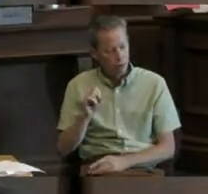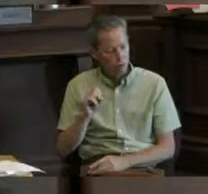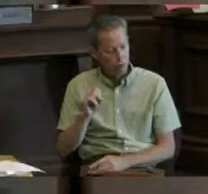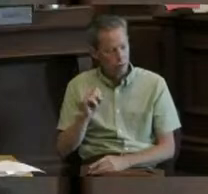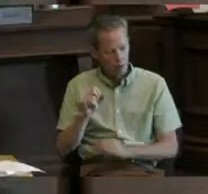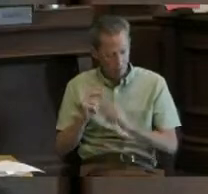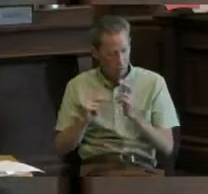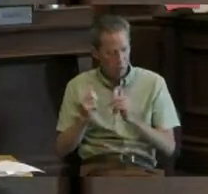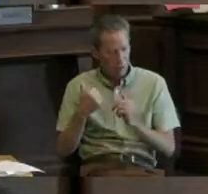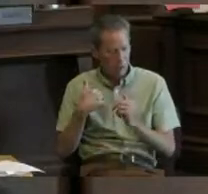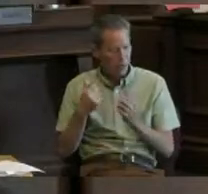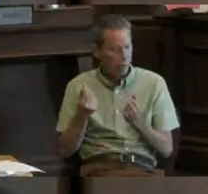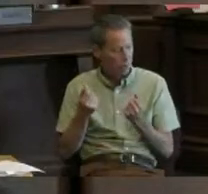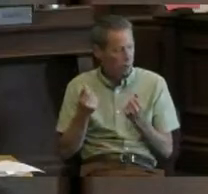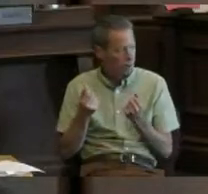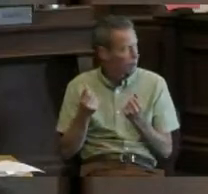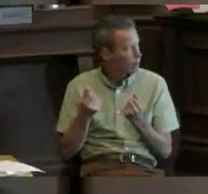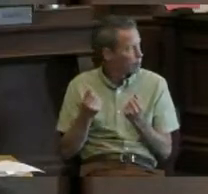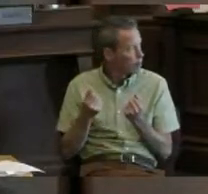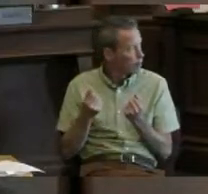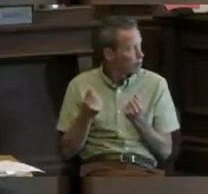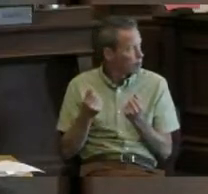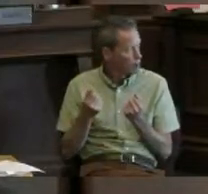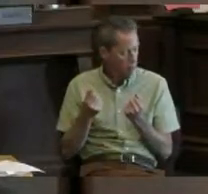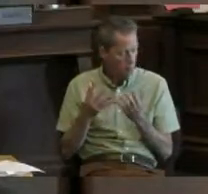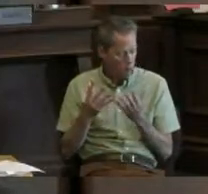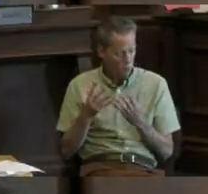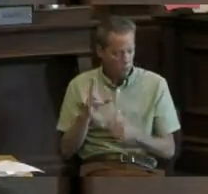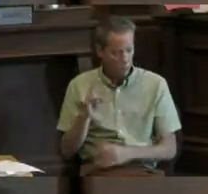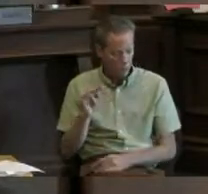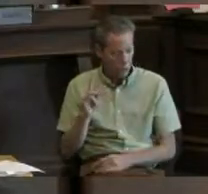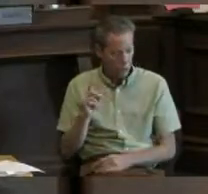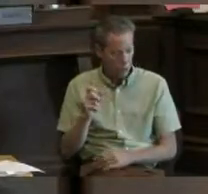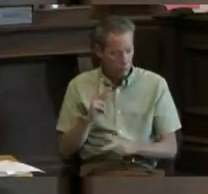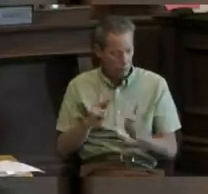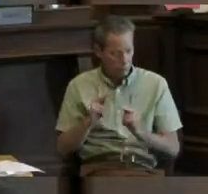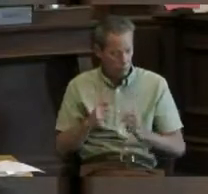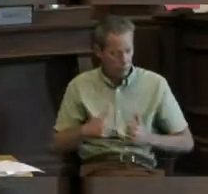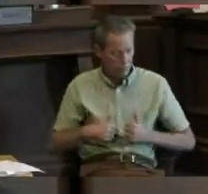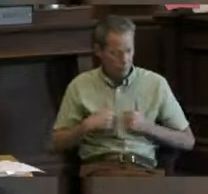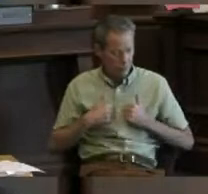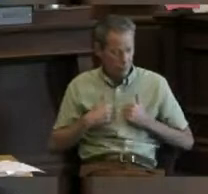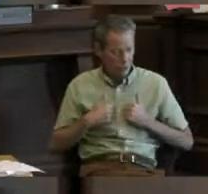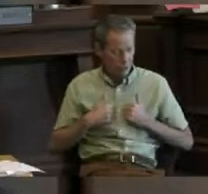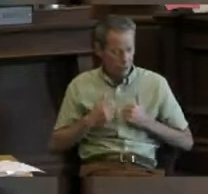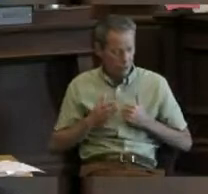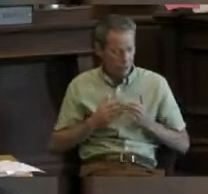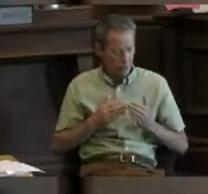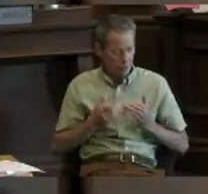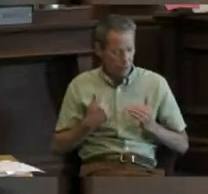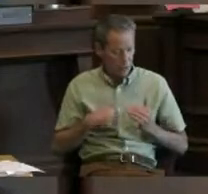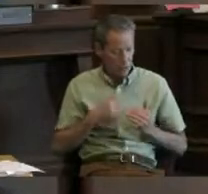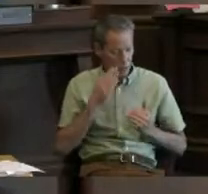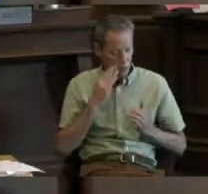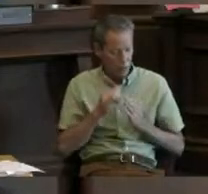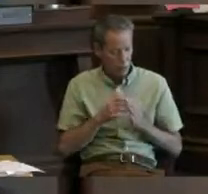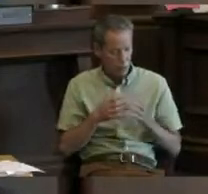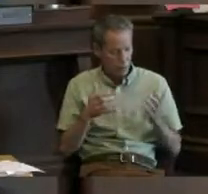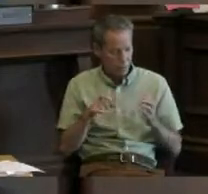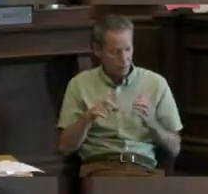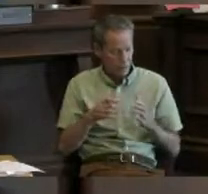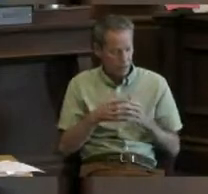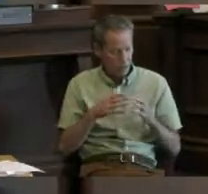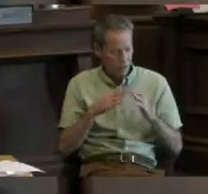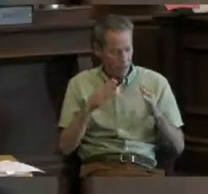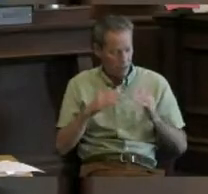ESHA buildings that have a lot of open vacant units, despite obviously us knowing that there's a lot of need and a lot of